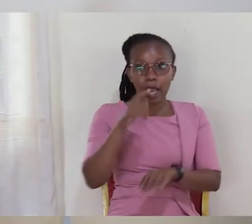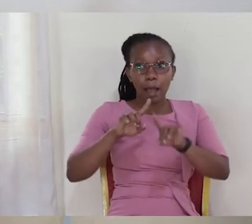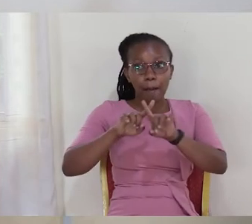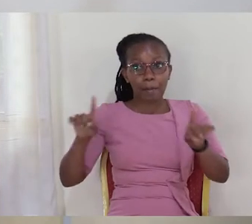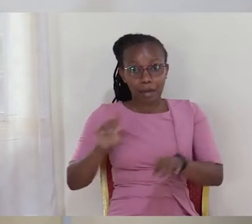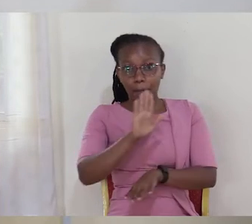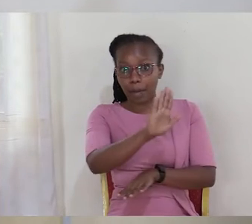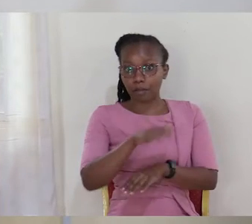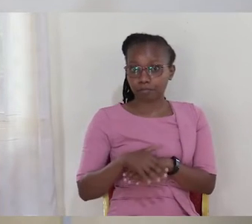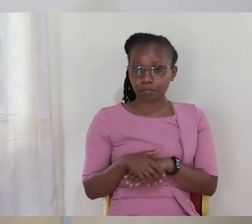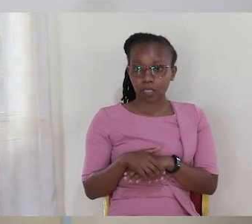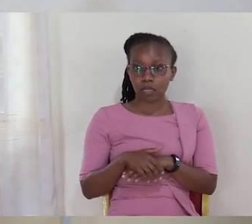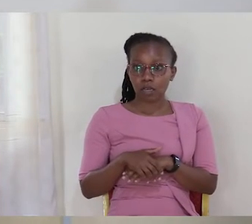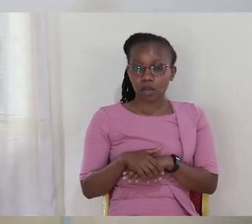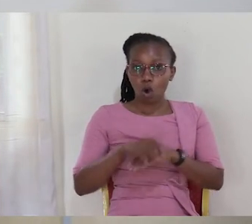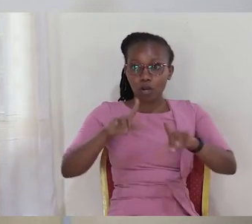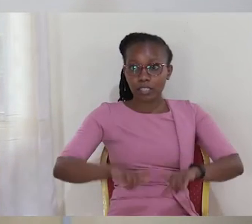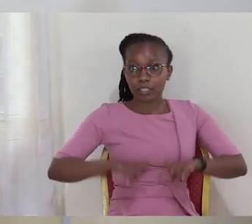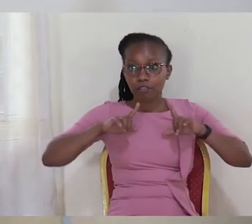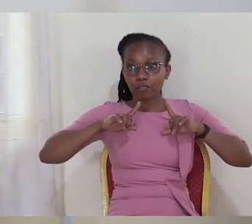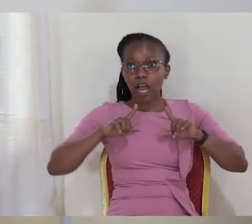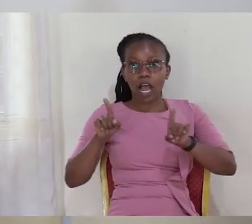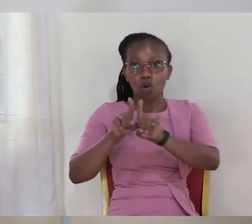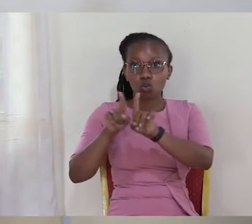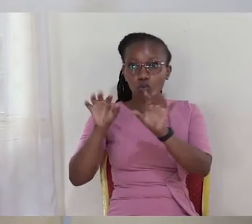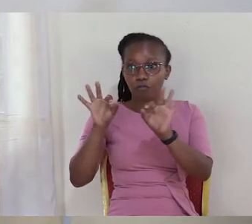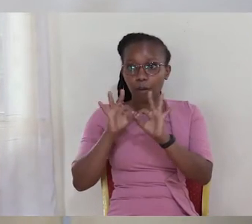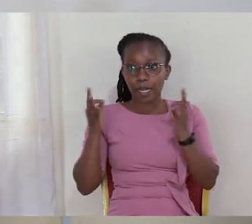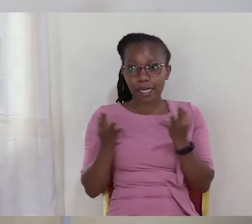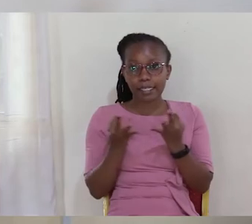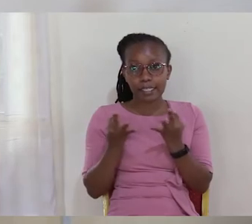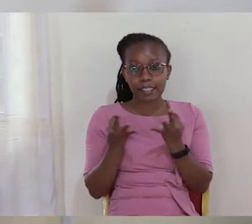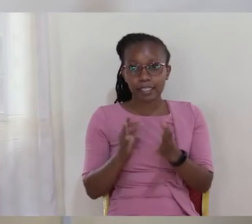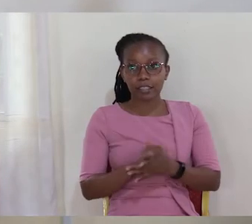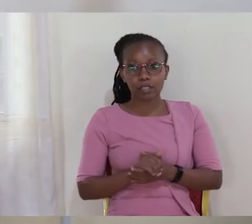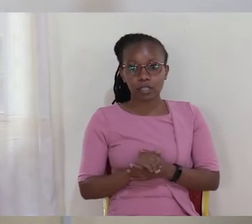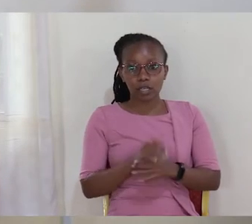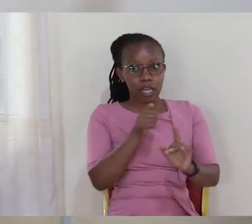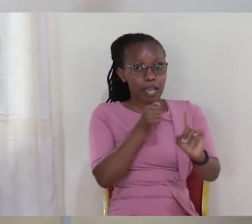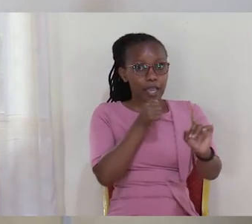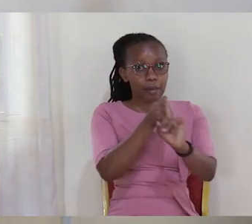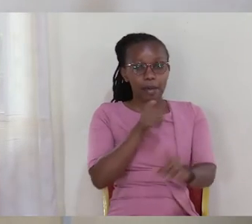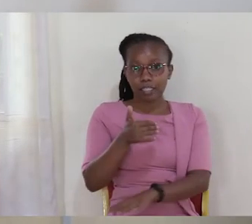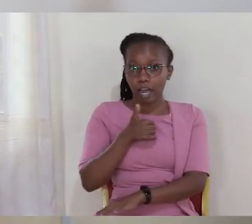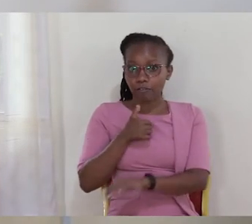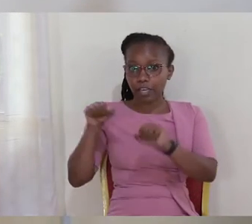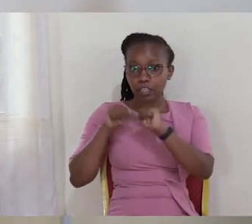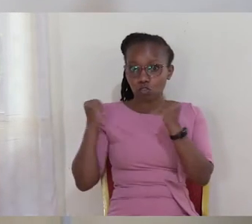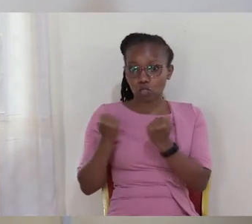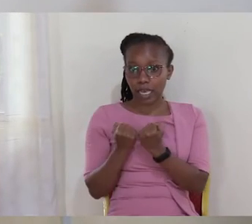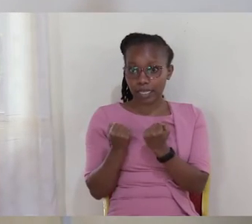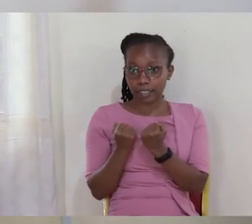consequences, especially on survivors and their family, which have a broader impact on the Kenyan society at